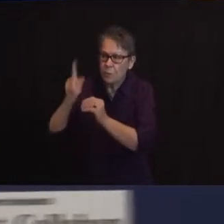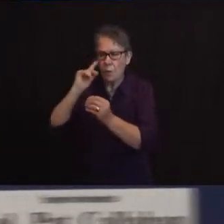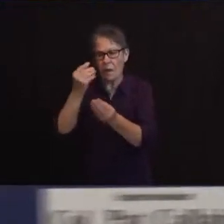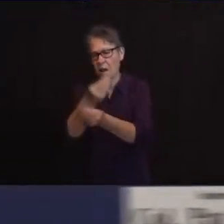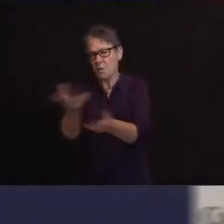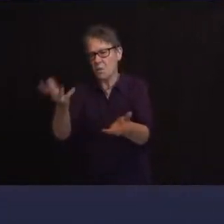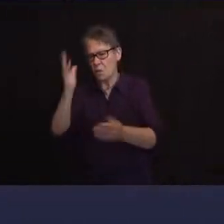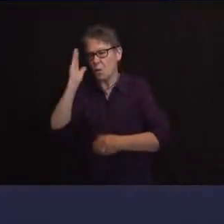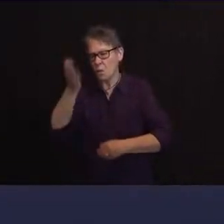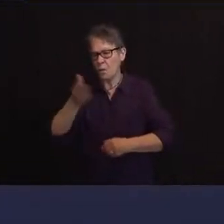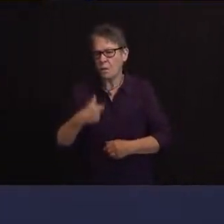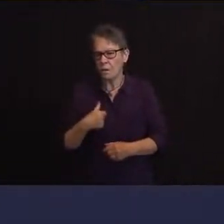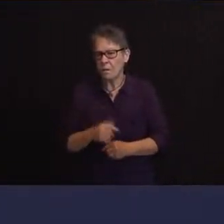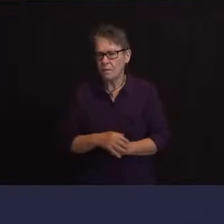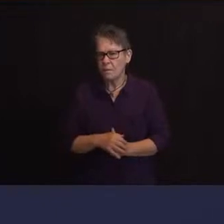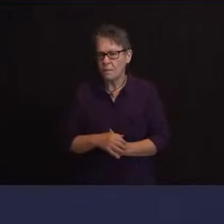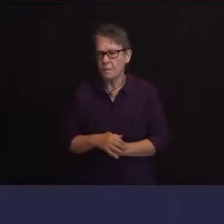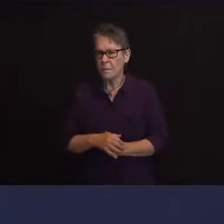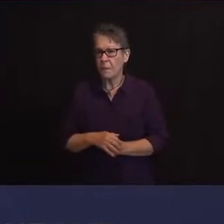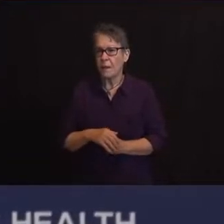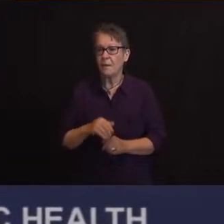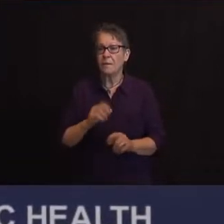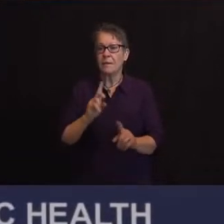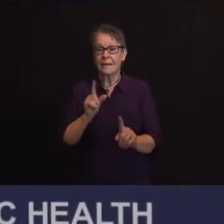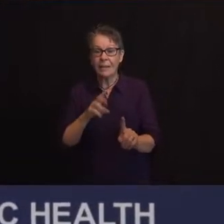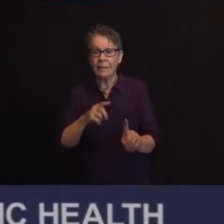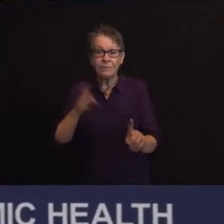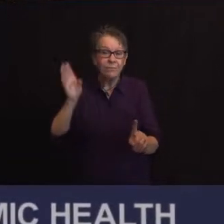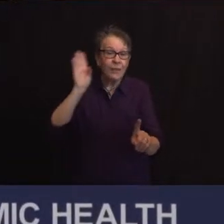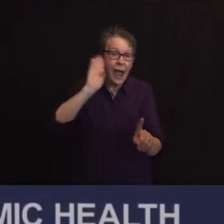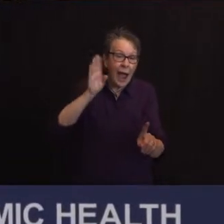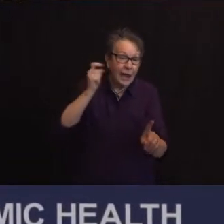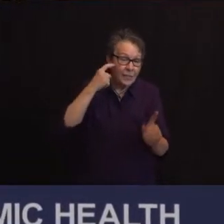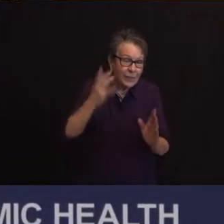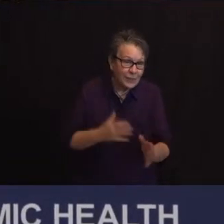David, good afternoon. Hi, Governor.